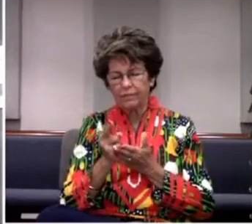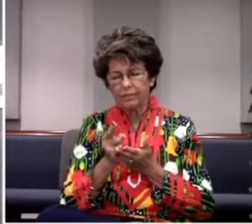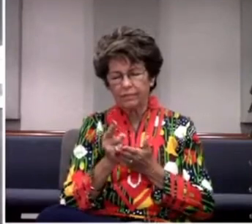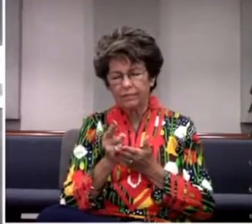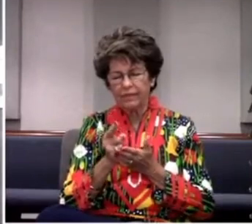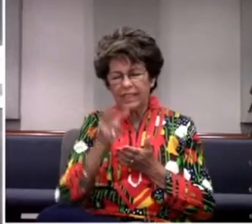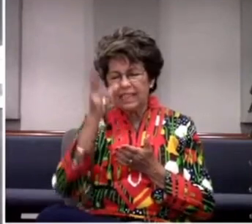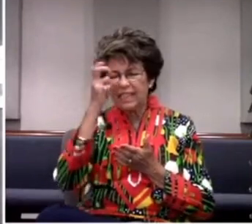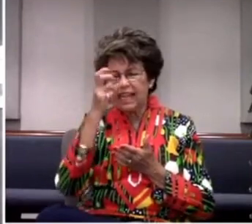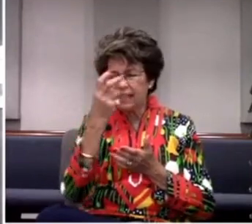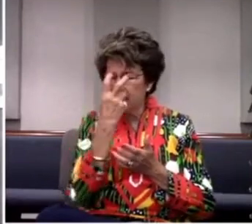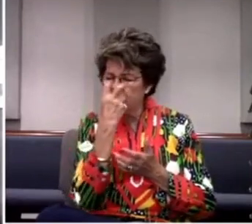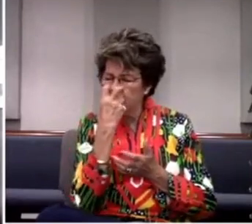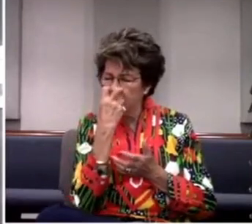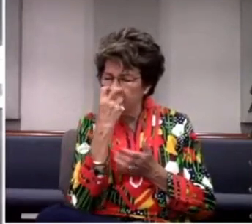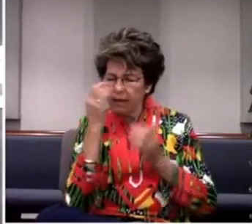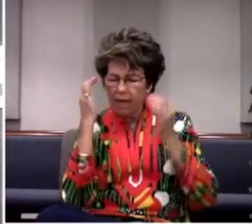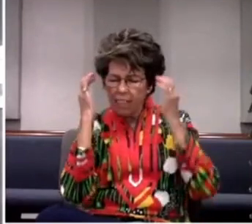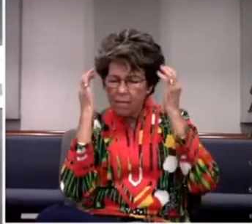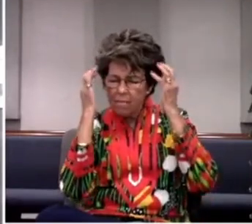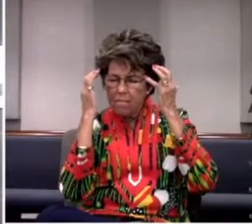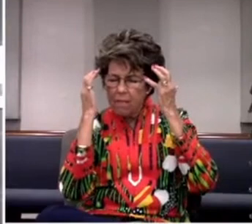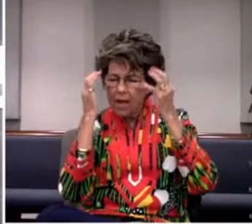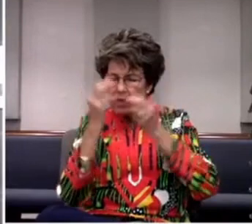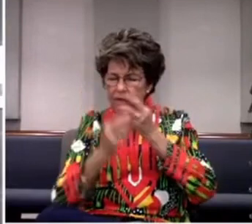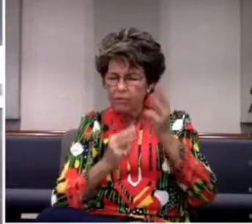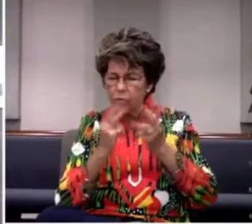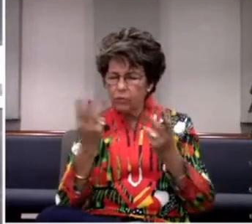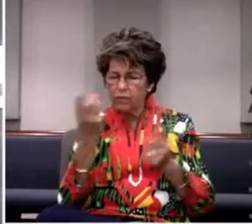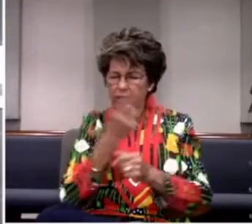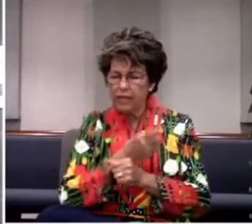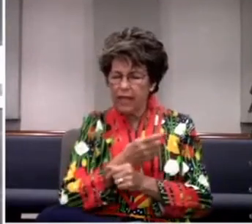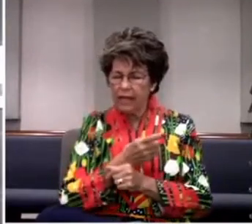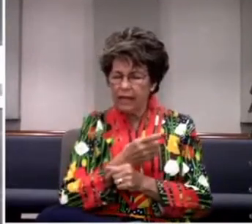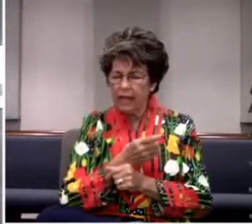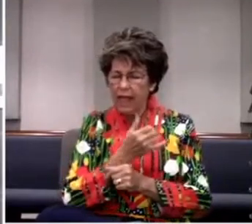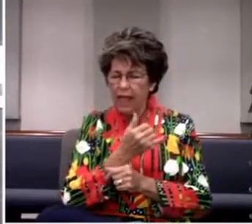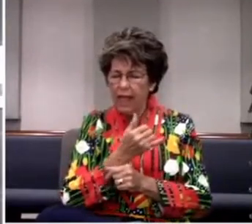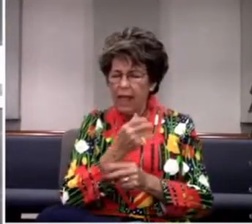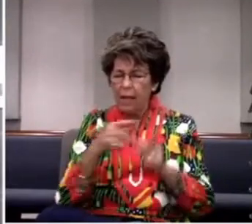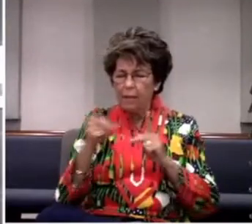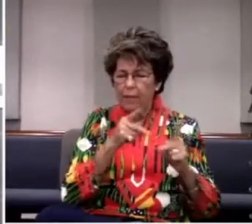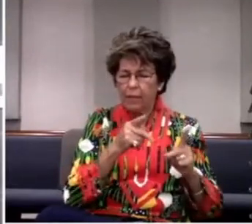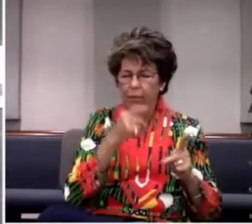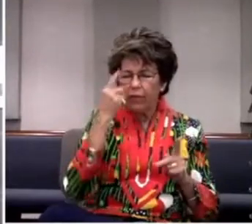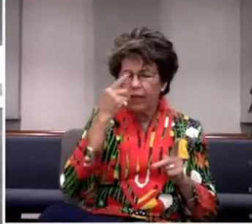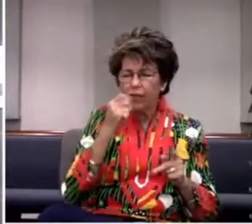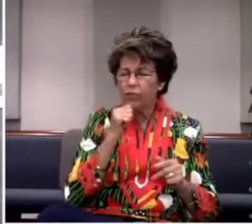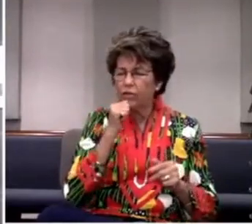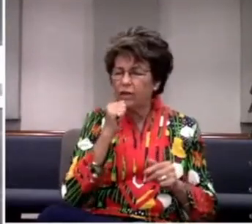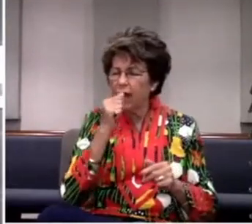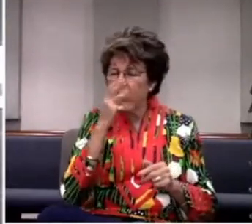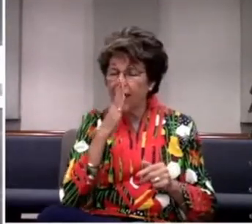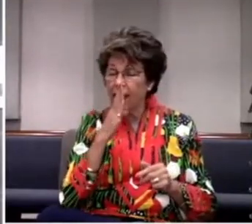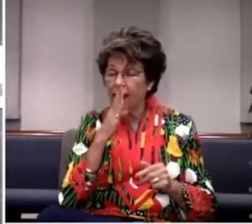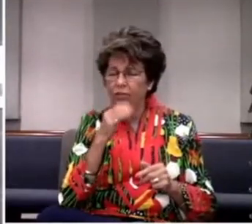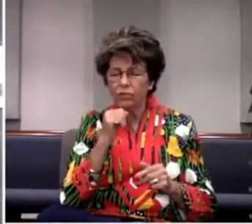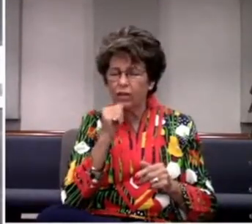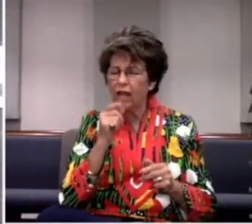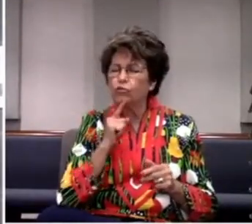Satan has blinded the mind of our world today where they think that you're not good, holy, that you're not God, that you're not